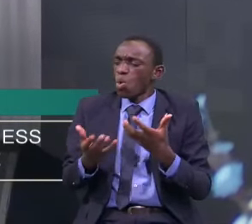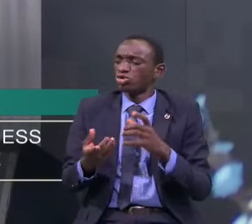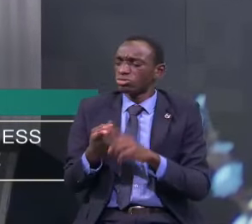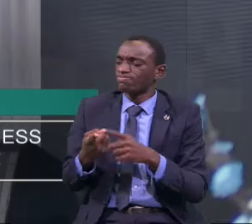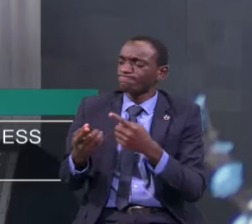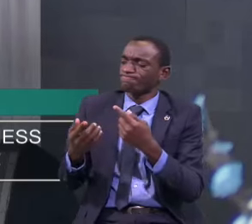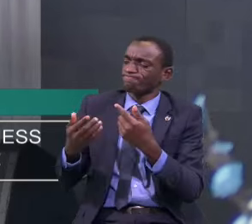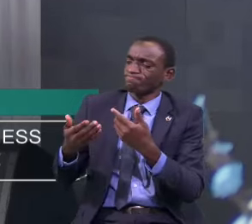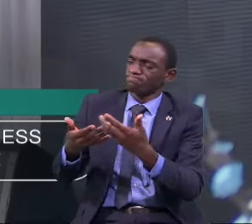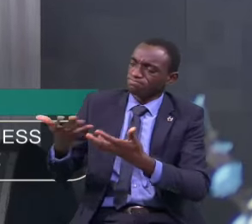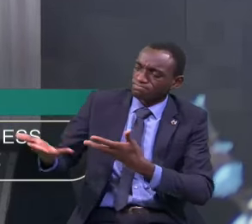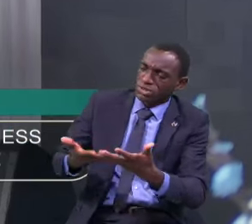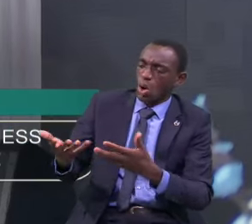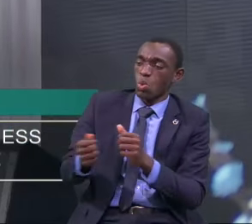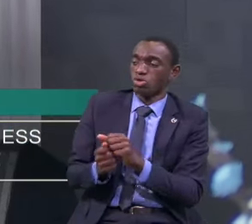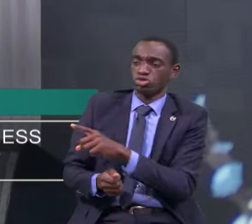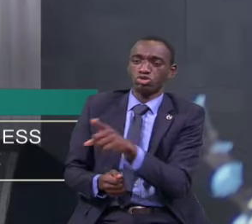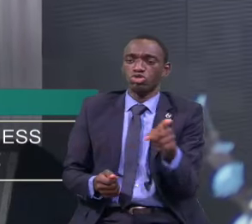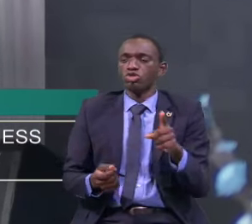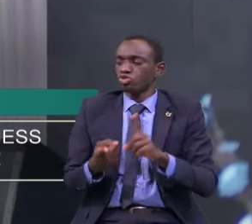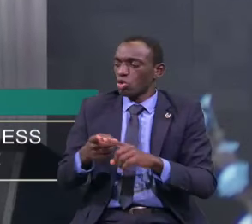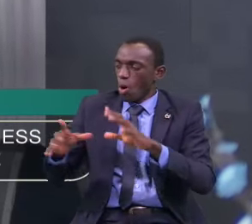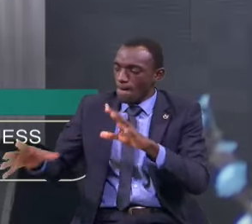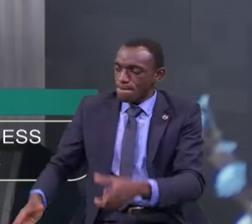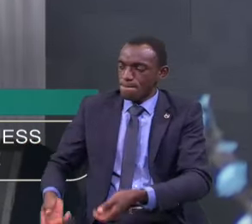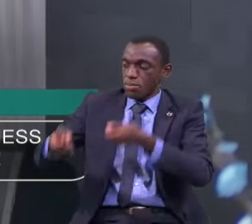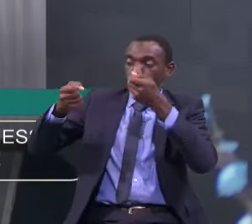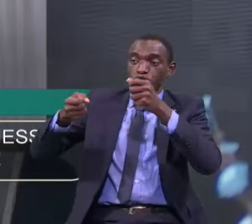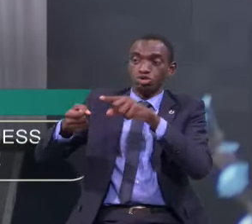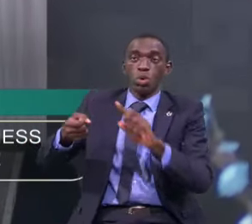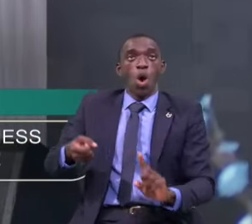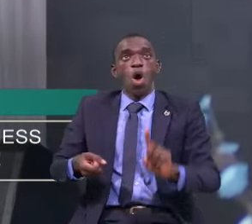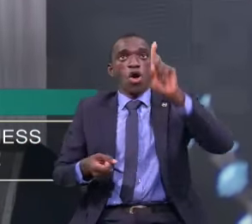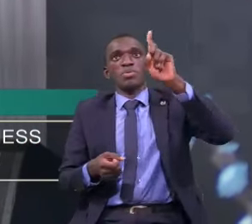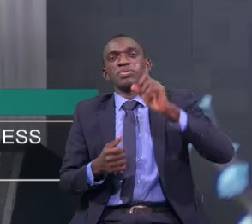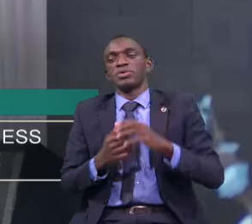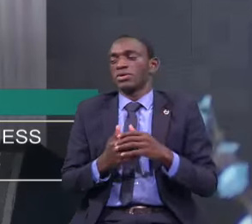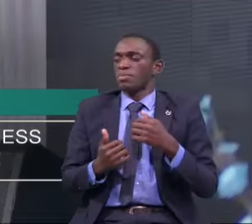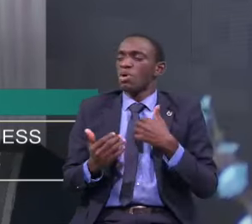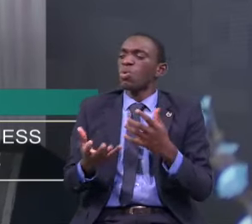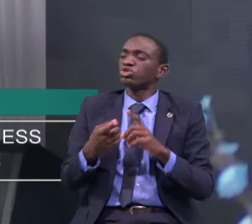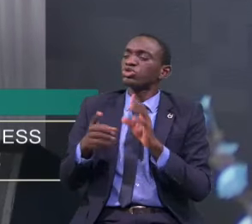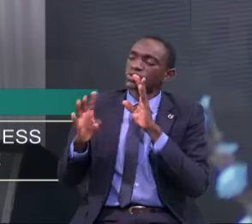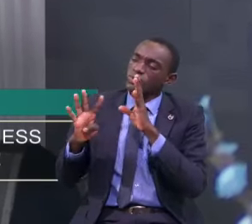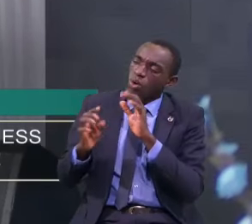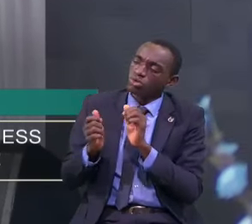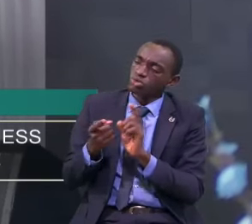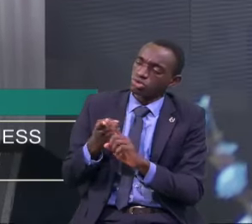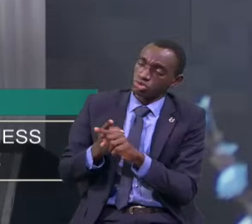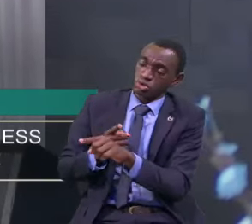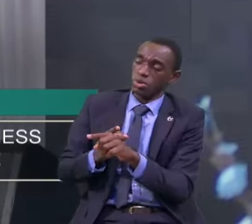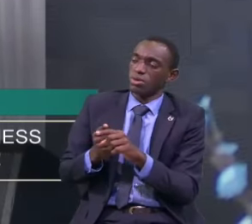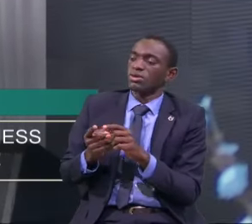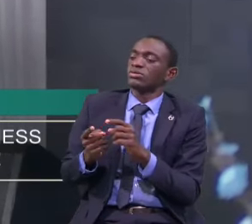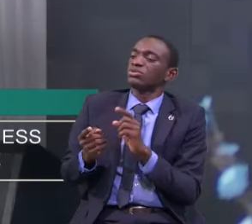To pull you up. I've been wanting to talk to you. To make you pursue the goal